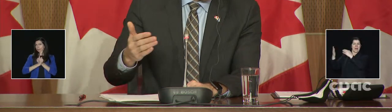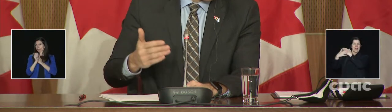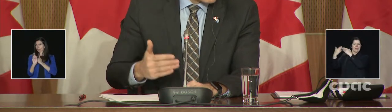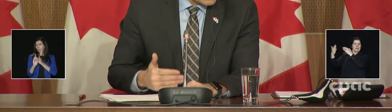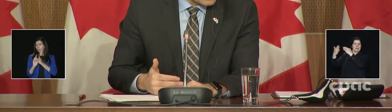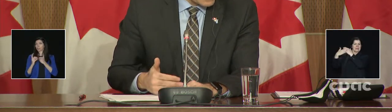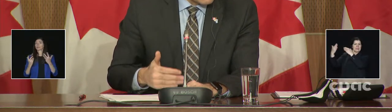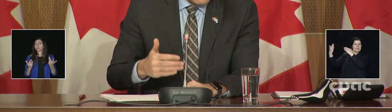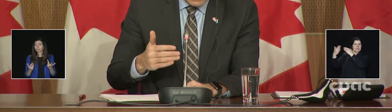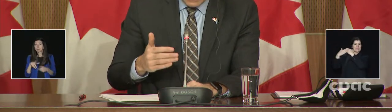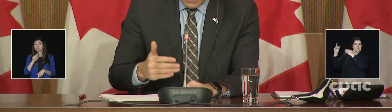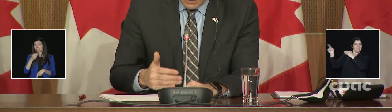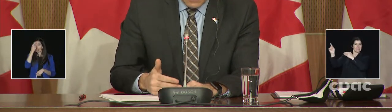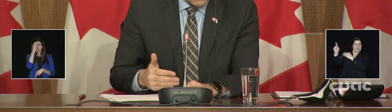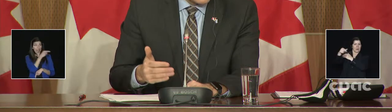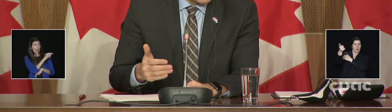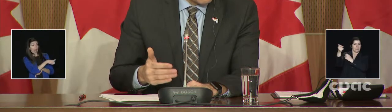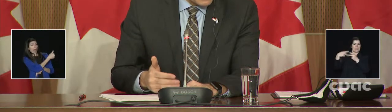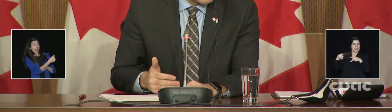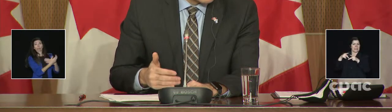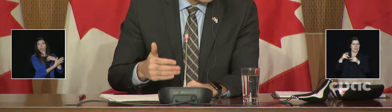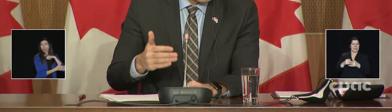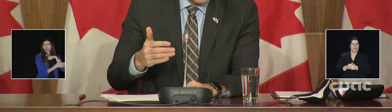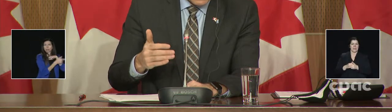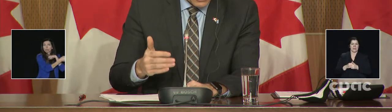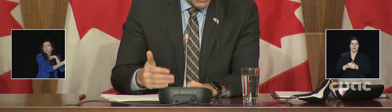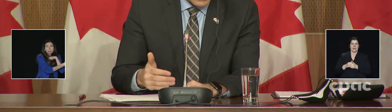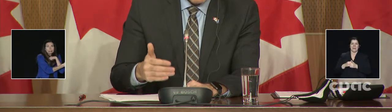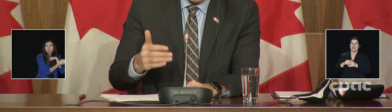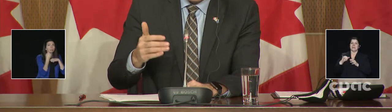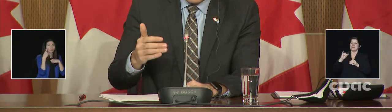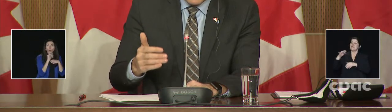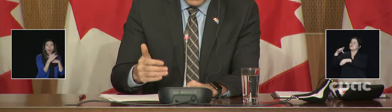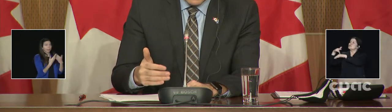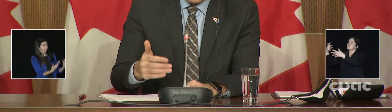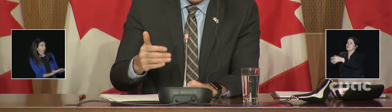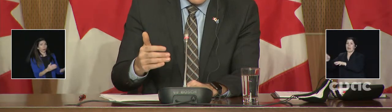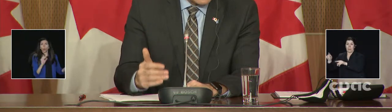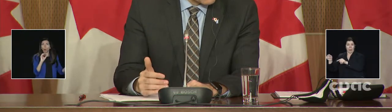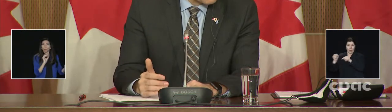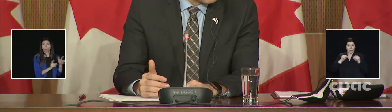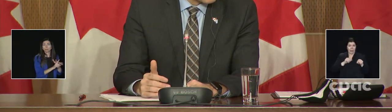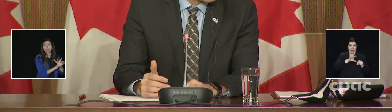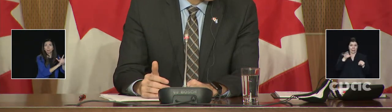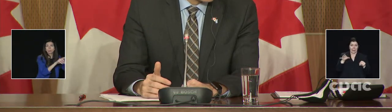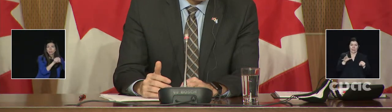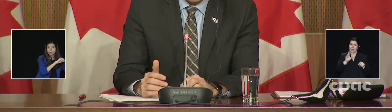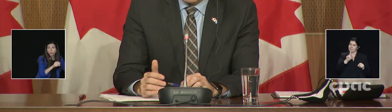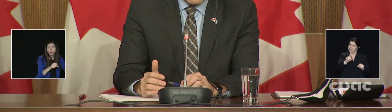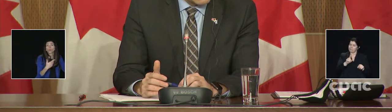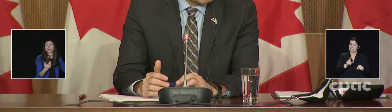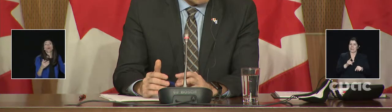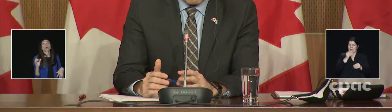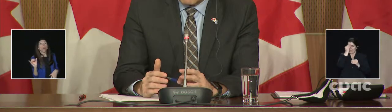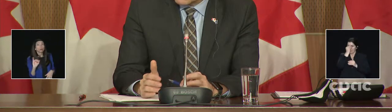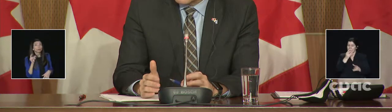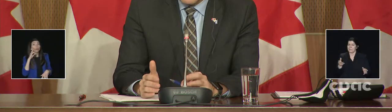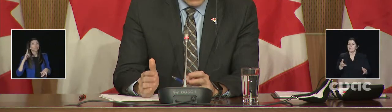coming back to Canada, and when they come back to Canada, they should expect delays and hassle. That's going to